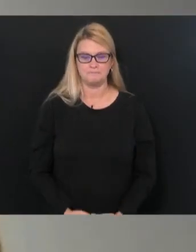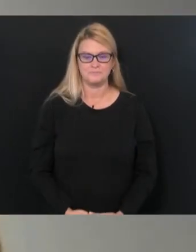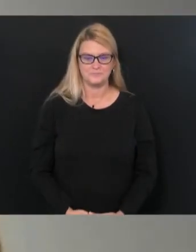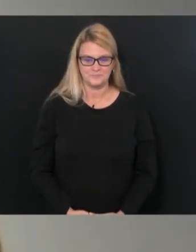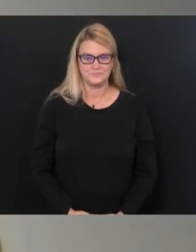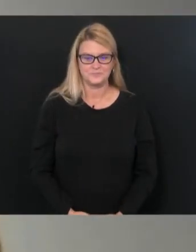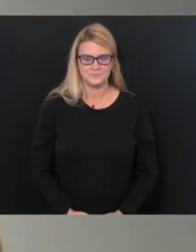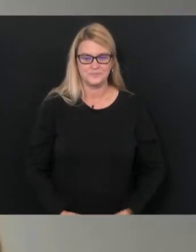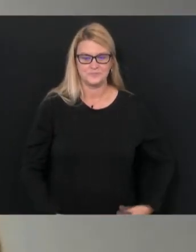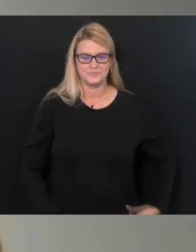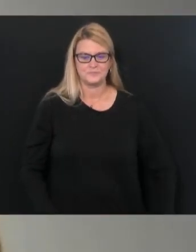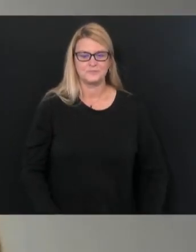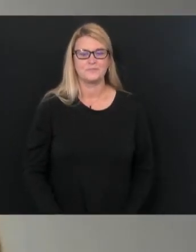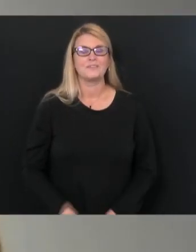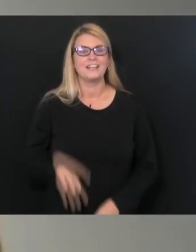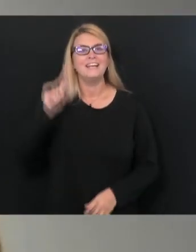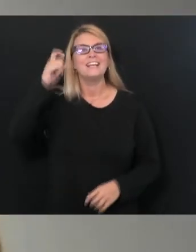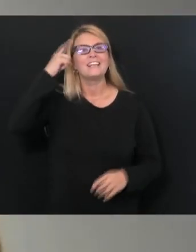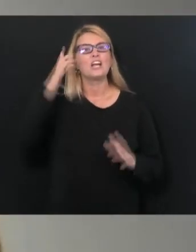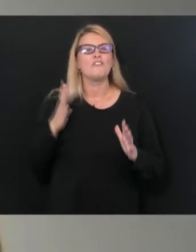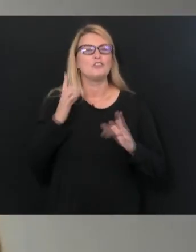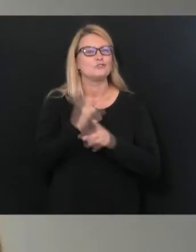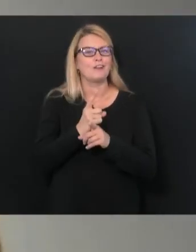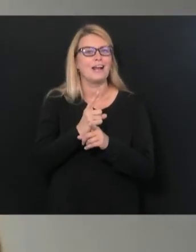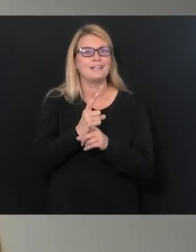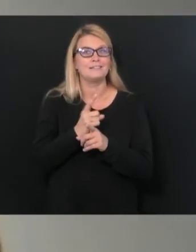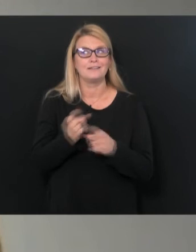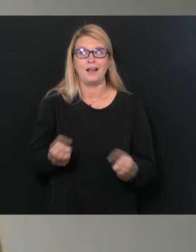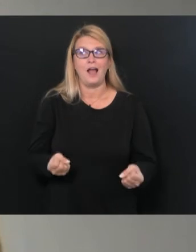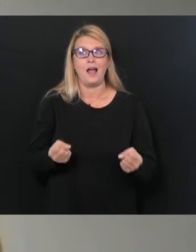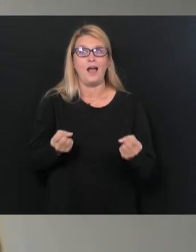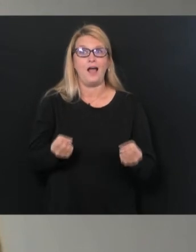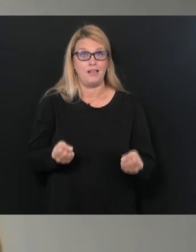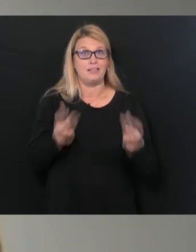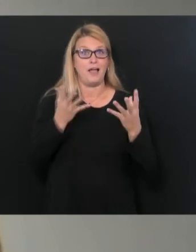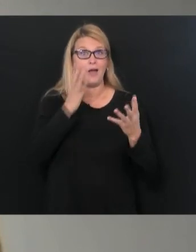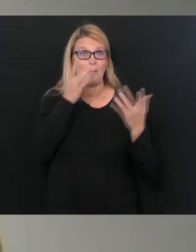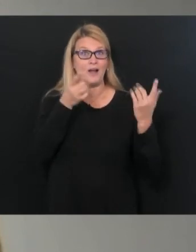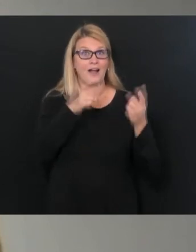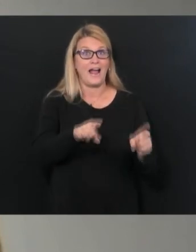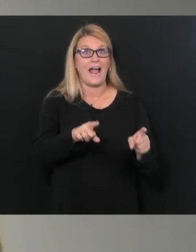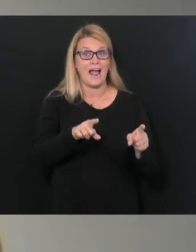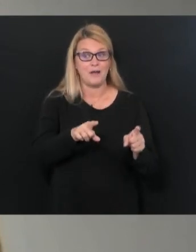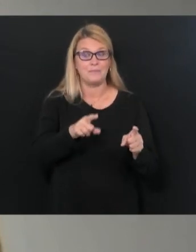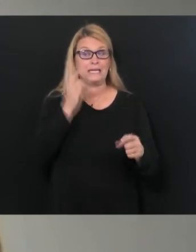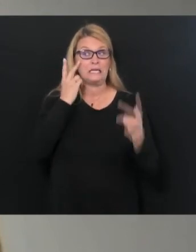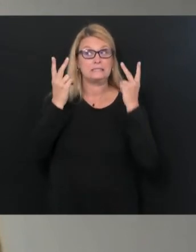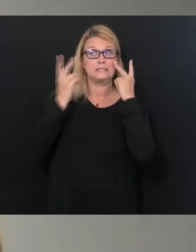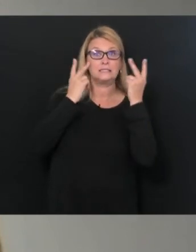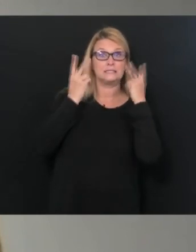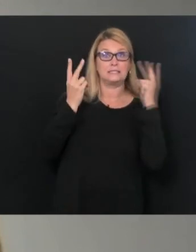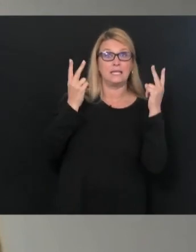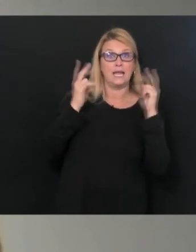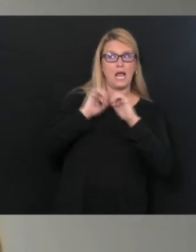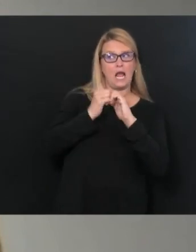Thank you, Governor. And the governor's exactly right. We're going to monitor this. We're going to roll this out and see how it goes over the next week